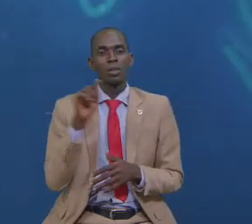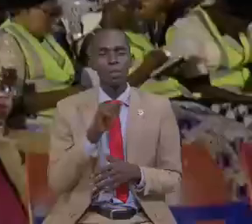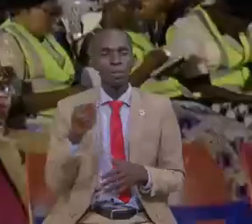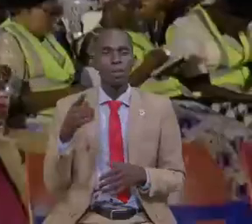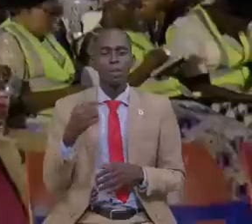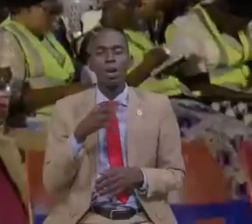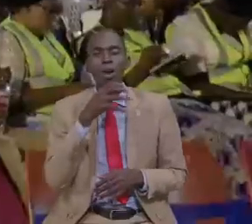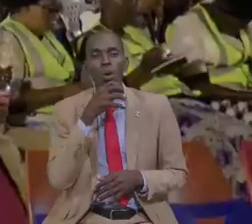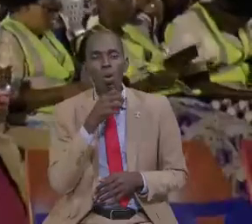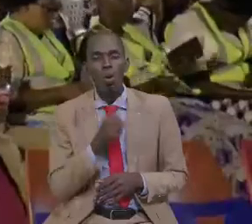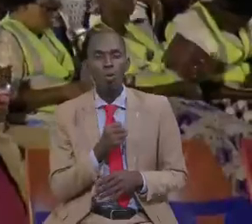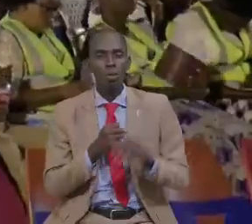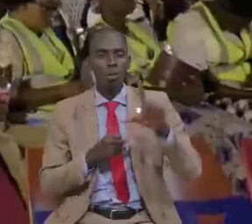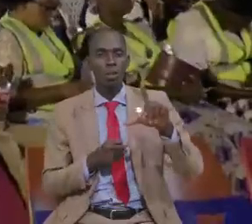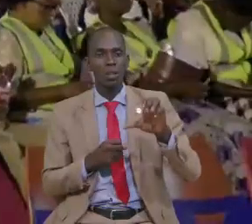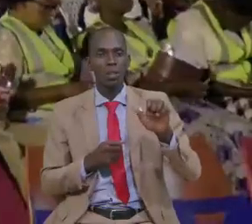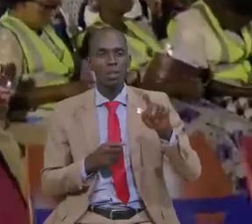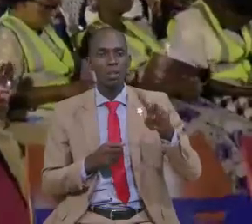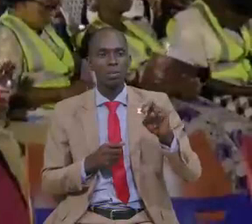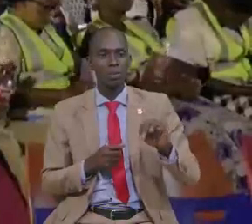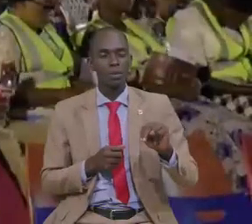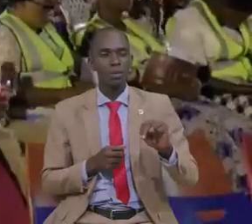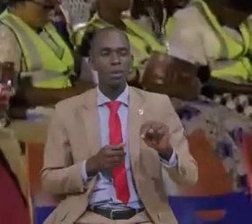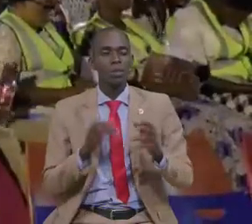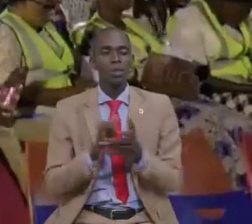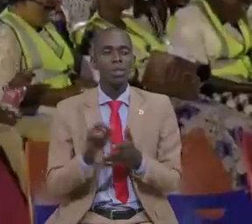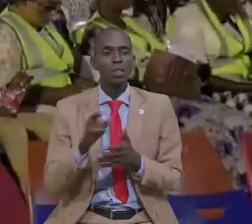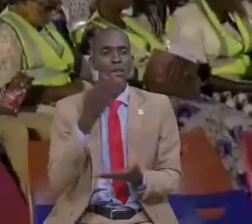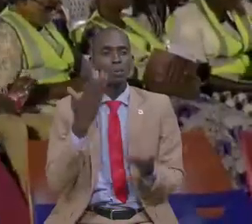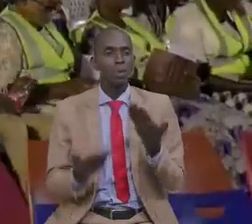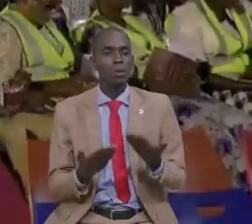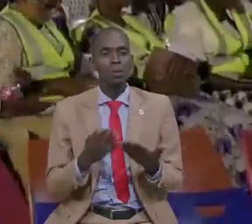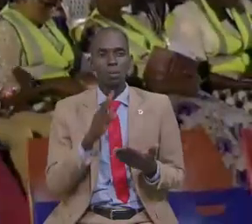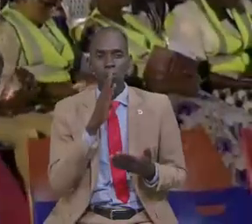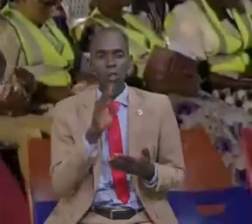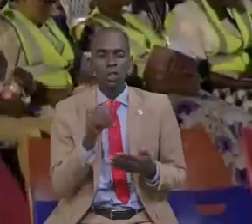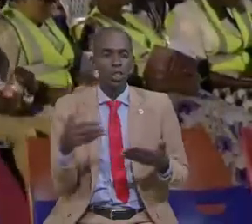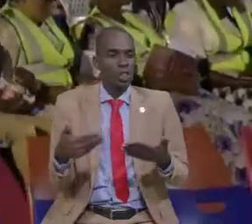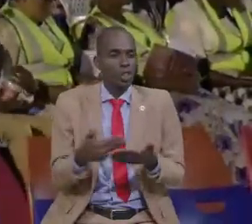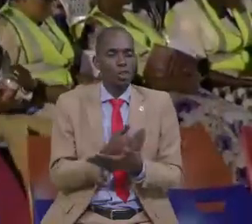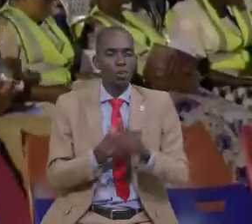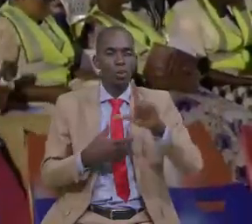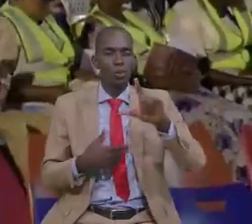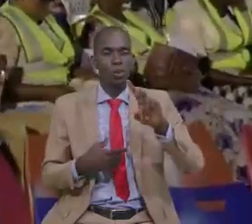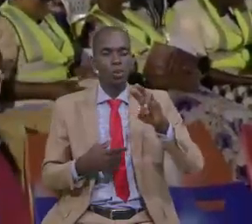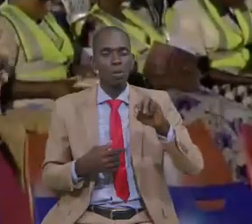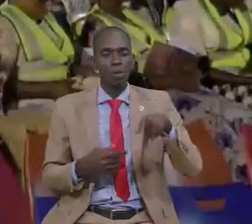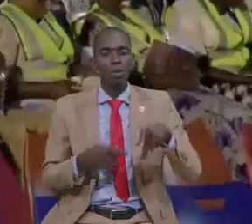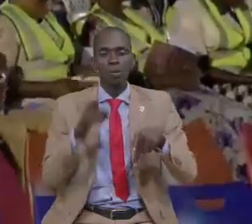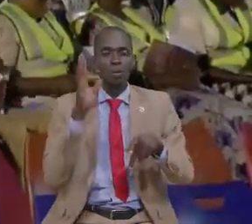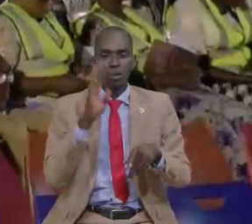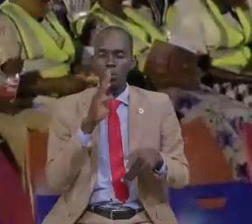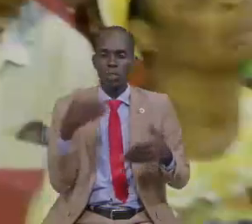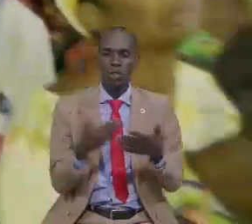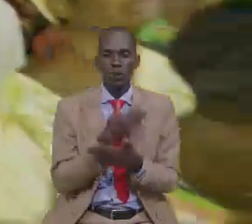leaven that she may be new lamb you'll be a new man a new woman